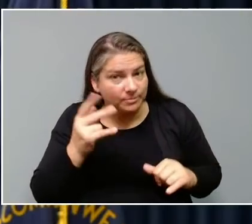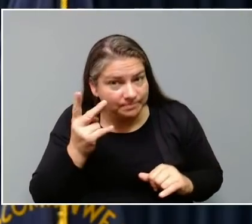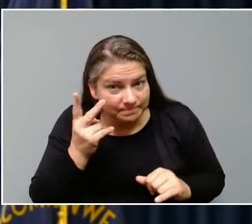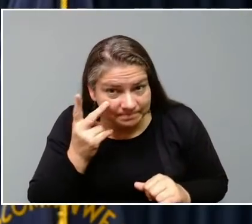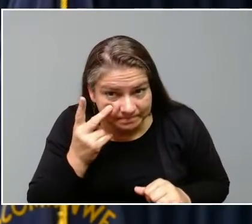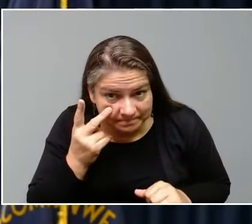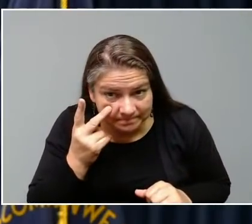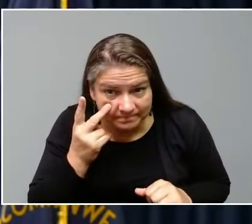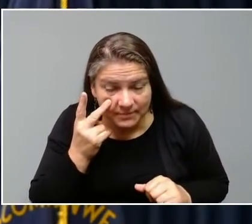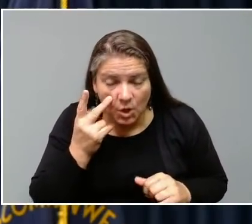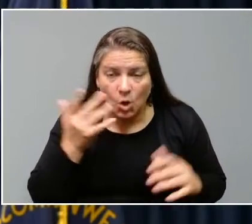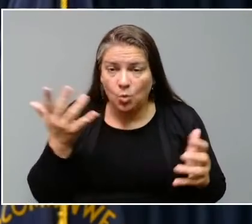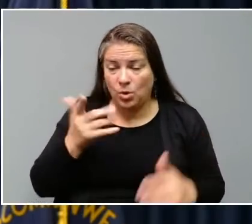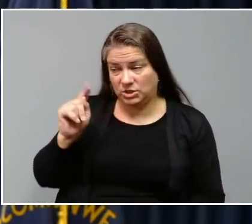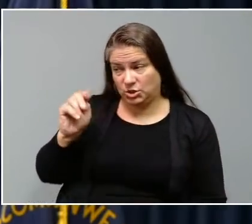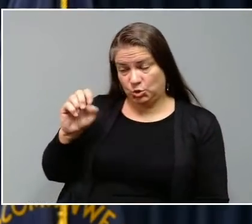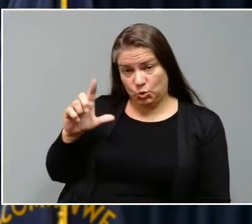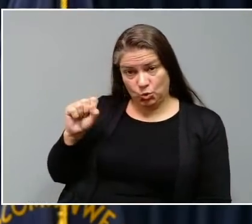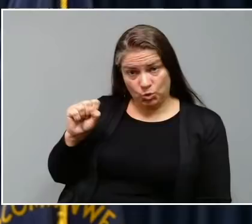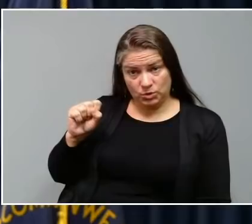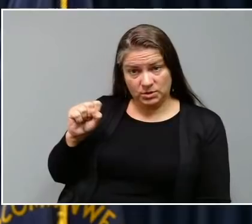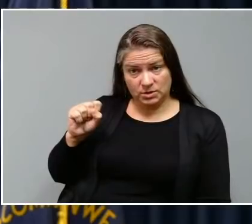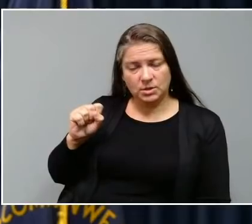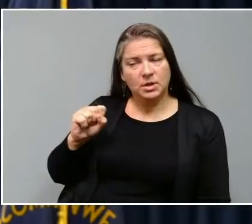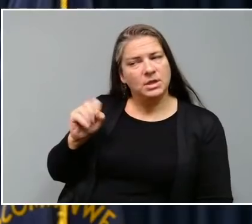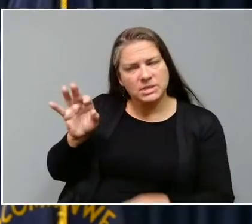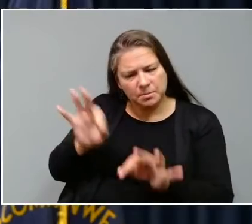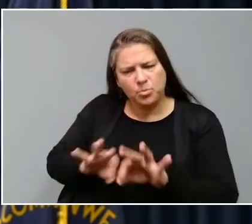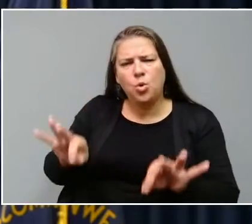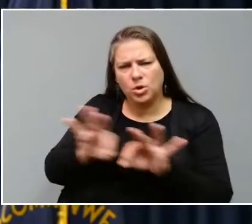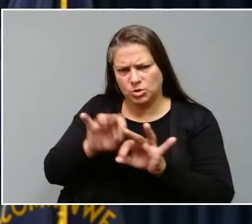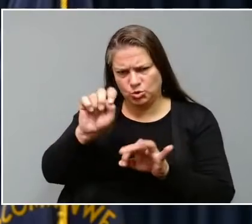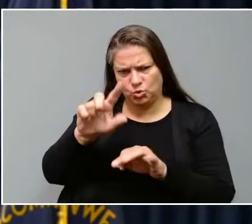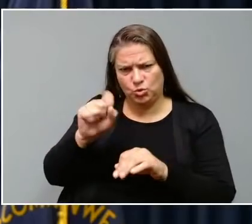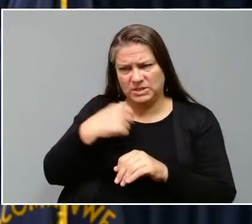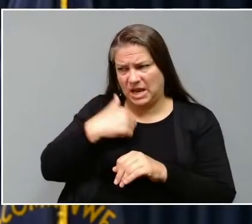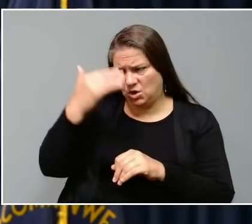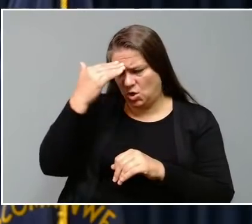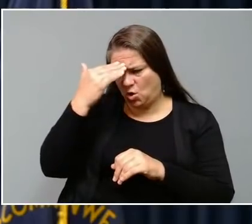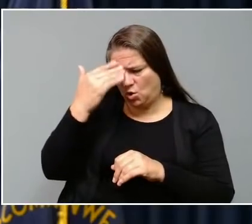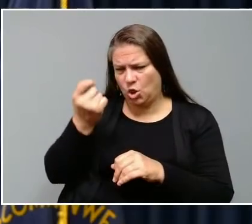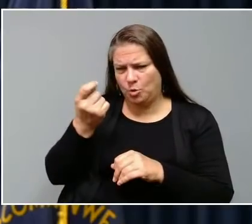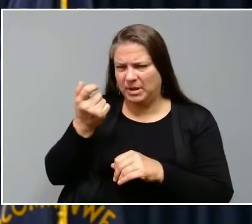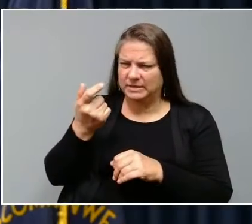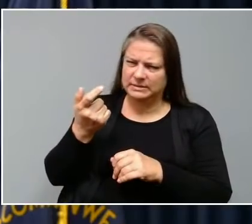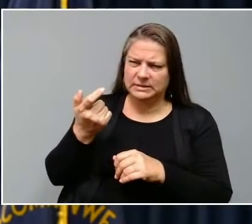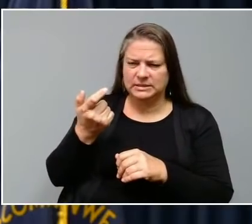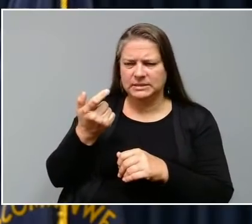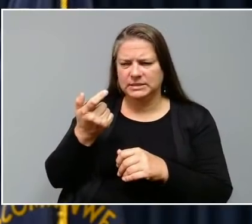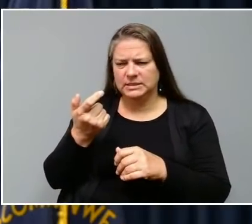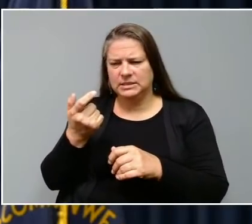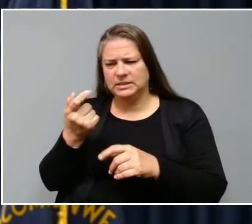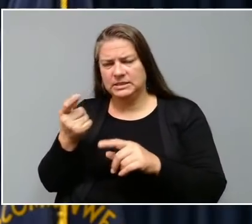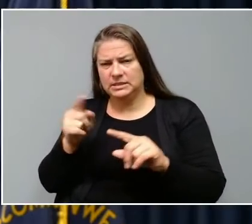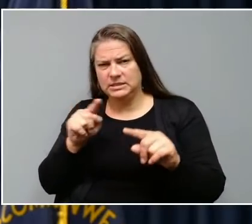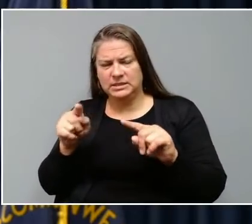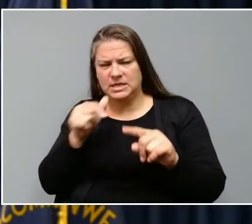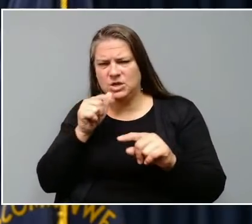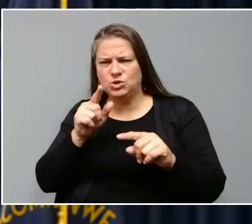what tools, and there are some important tools that I know are a little controversial with some of the